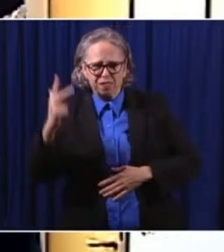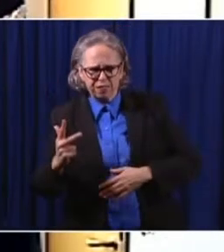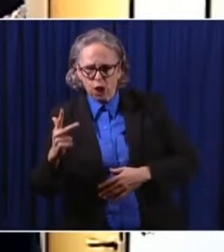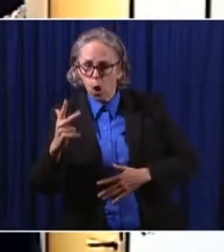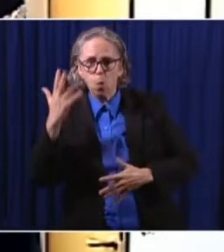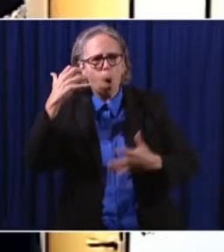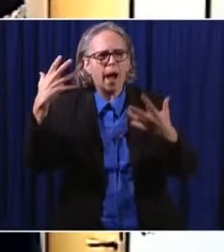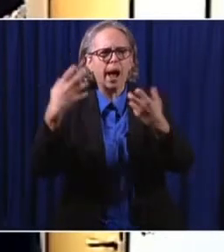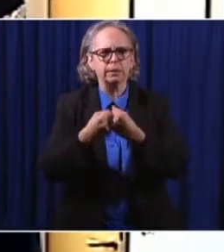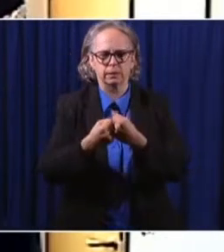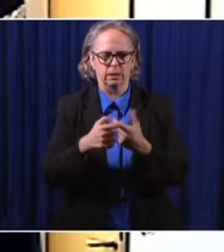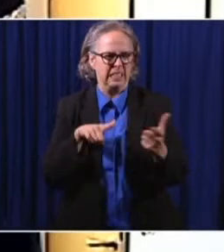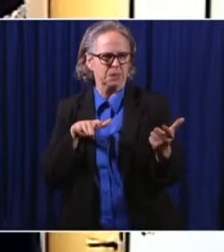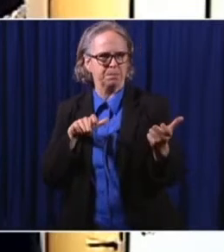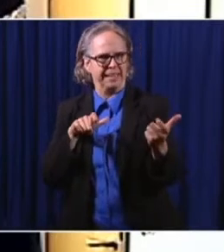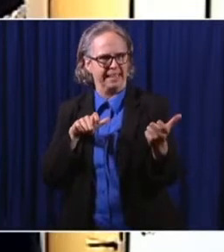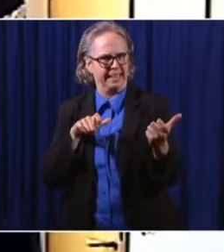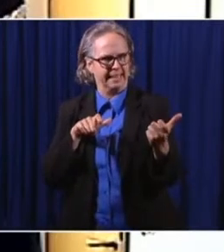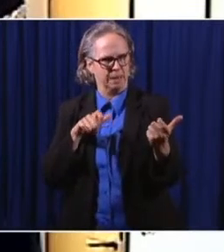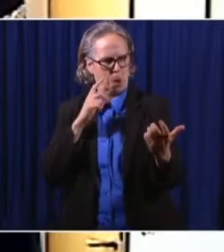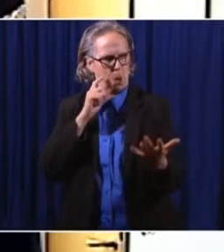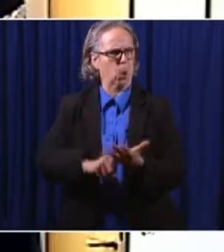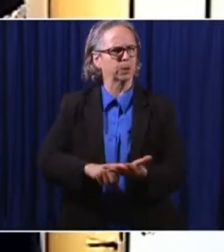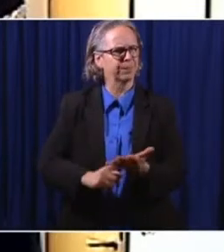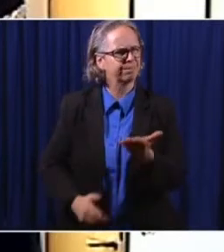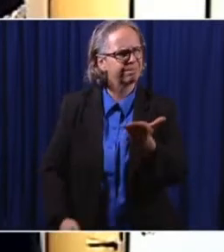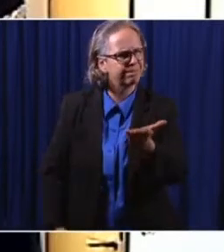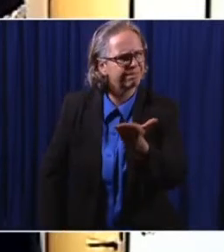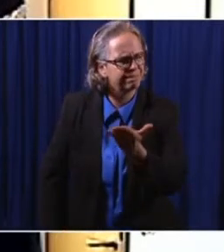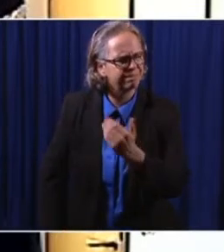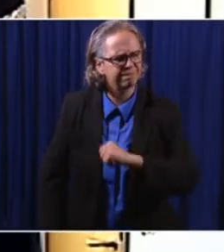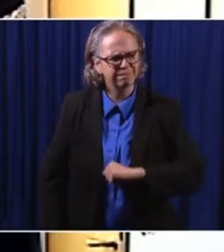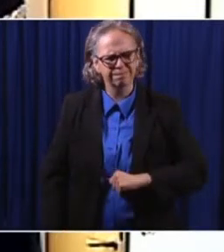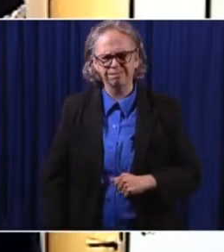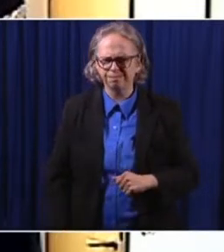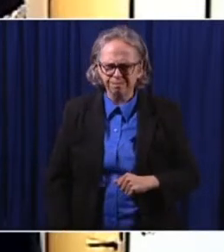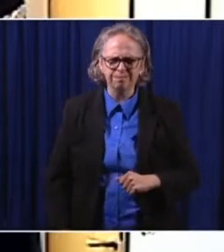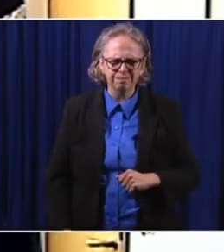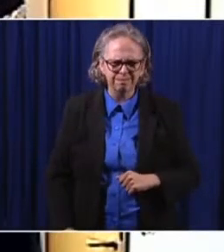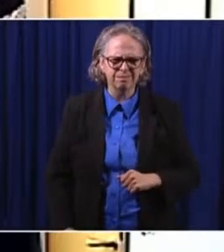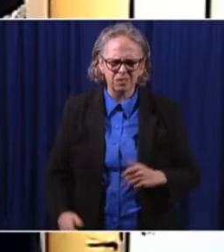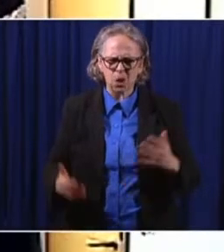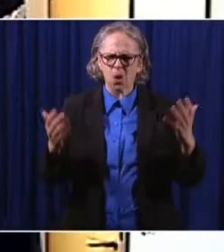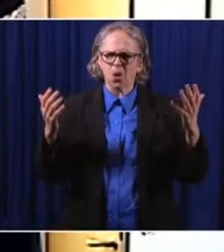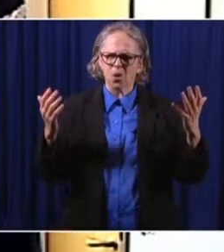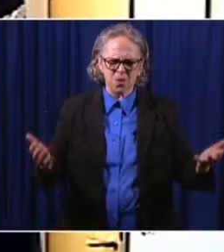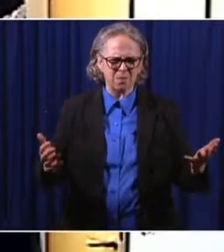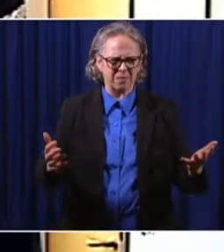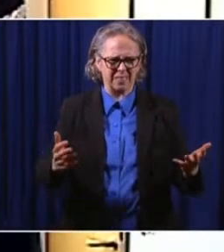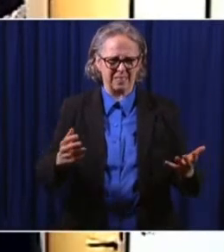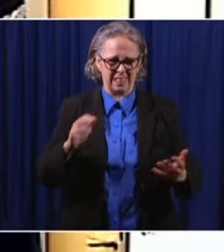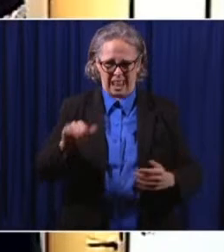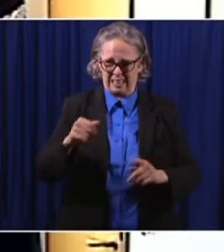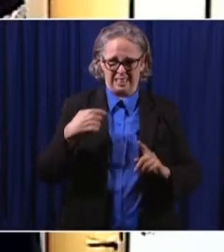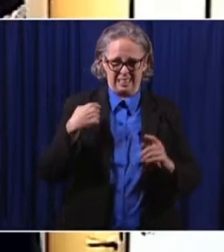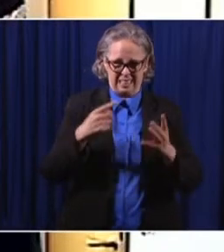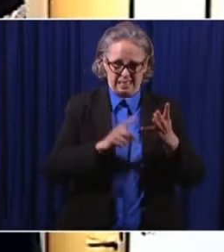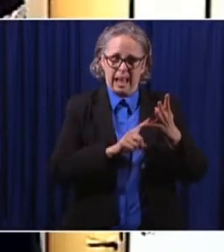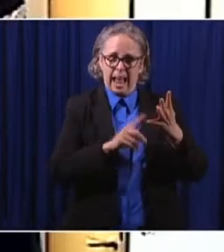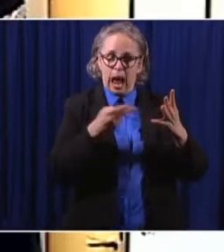motorcycle fatalities were increasing as well. And since the end of April, that 13% cushion that we